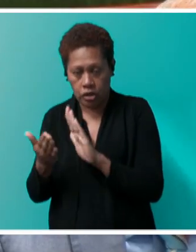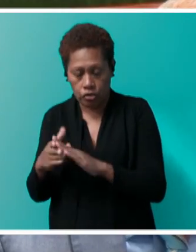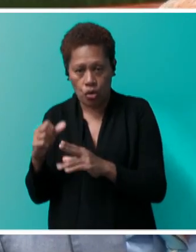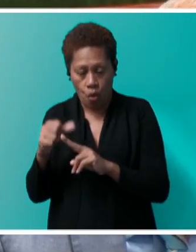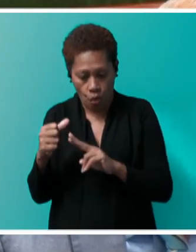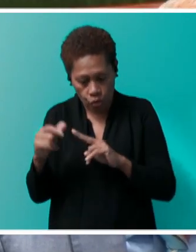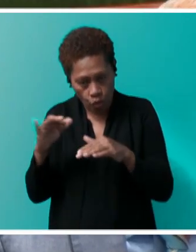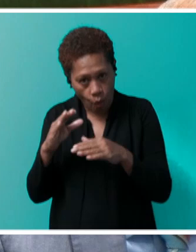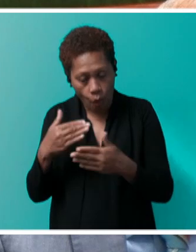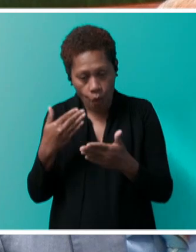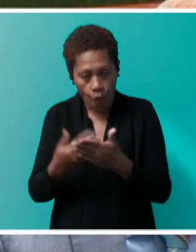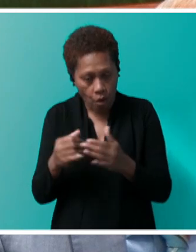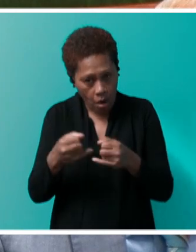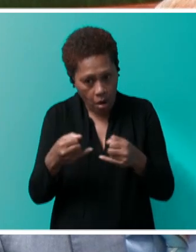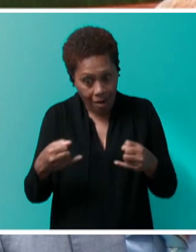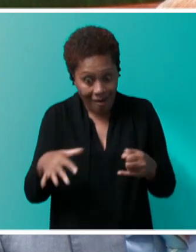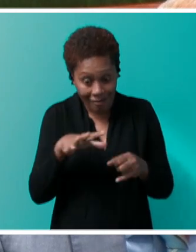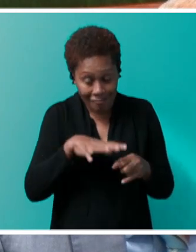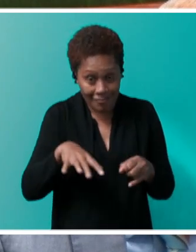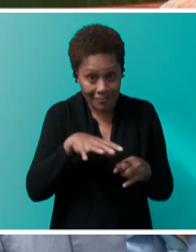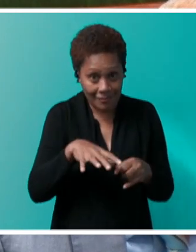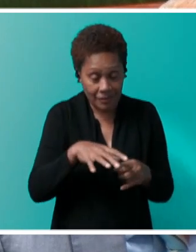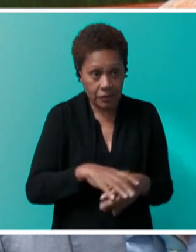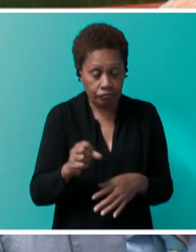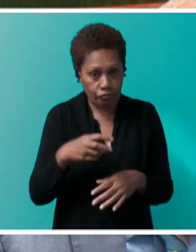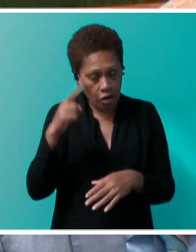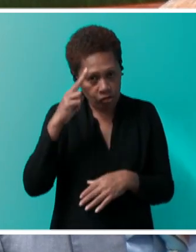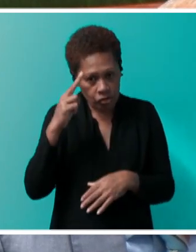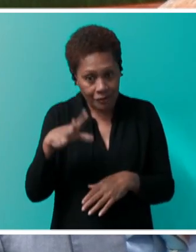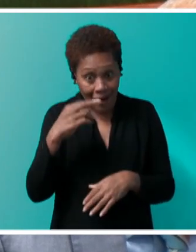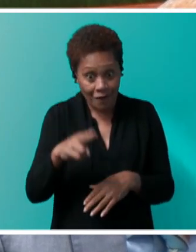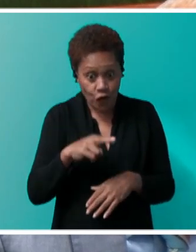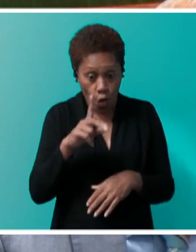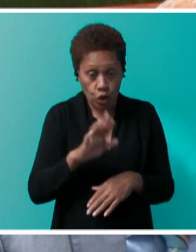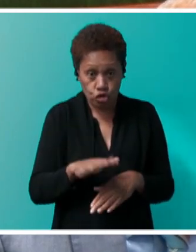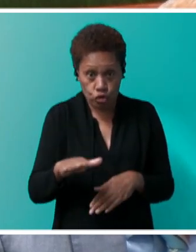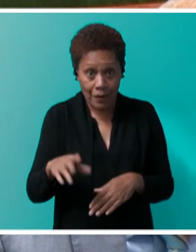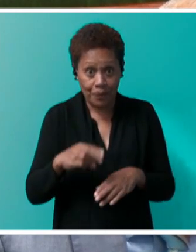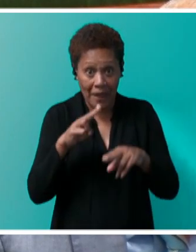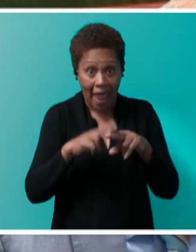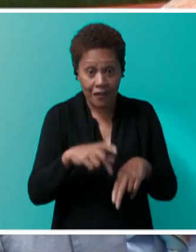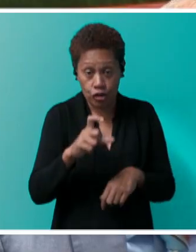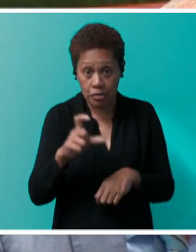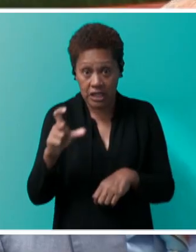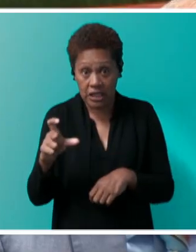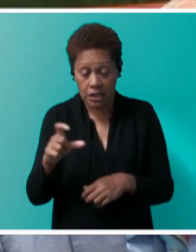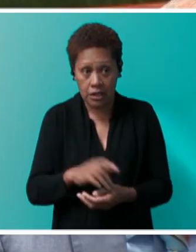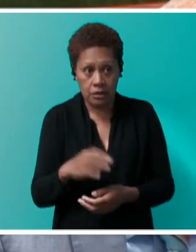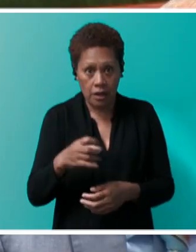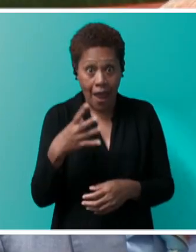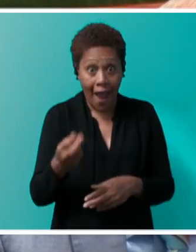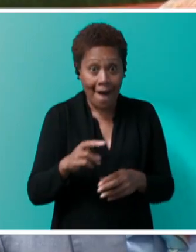also on the online domain. National Coordinating Committee for Children, the NCCC, was revived in